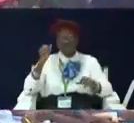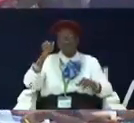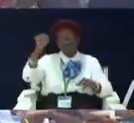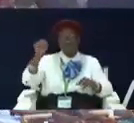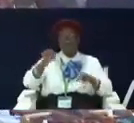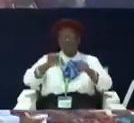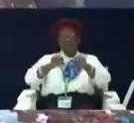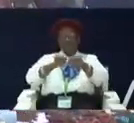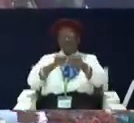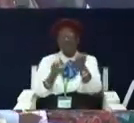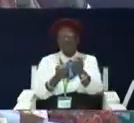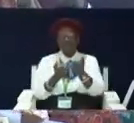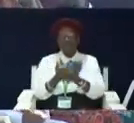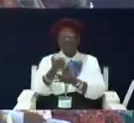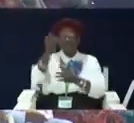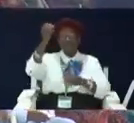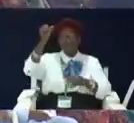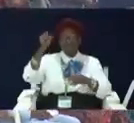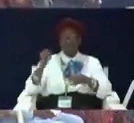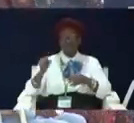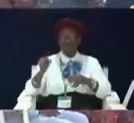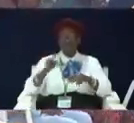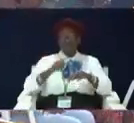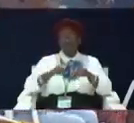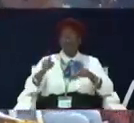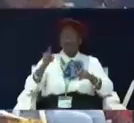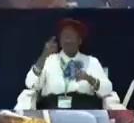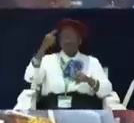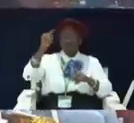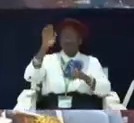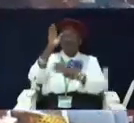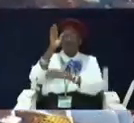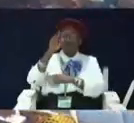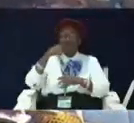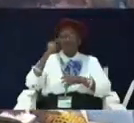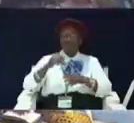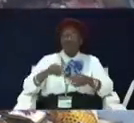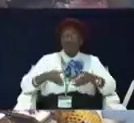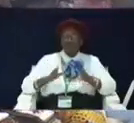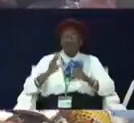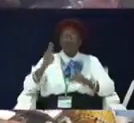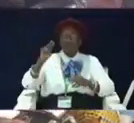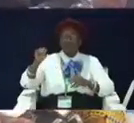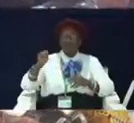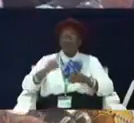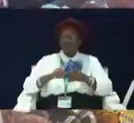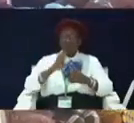breakthrough. But for God who allowed him to be assisted,